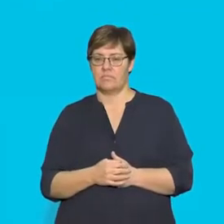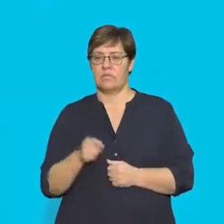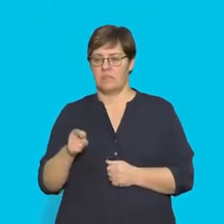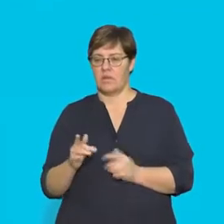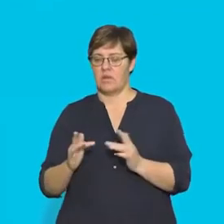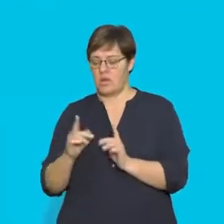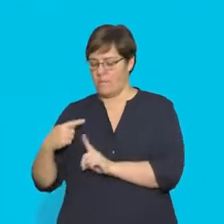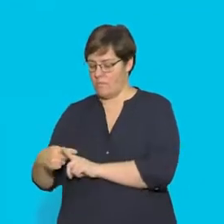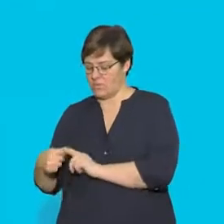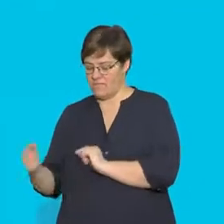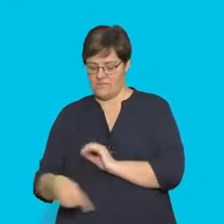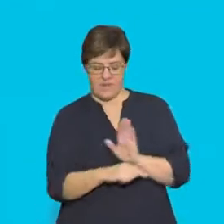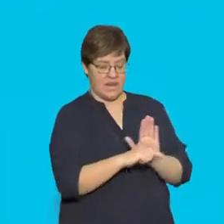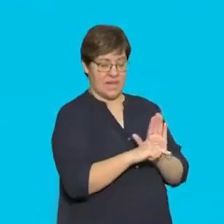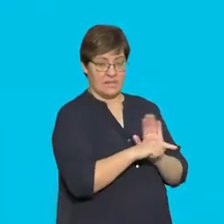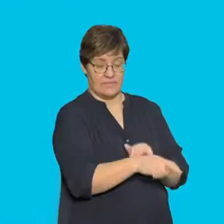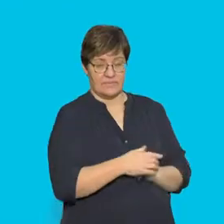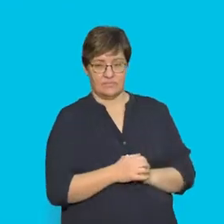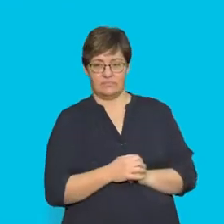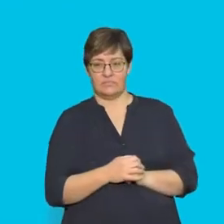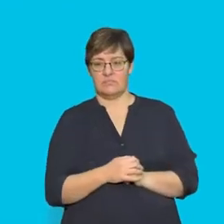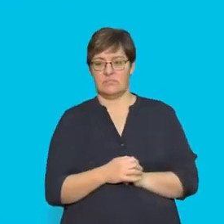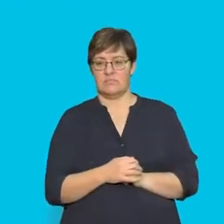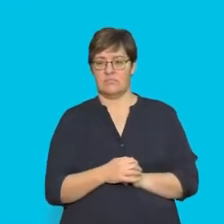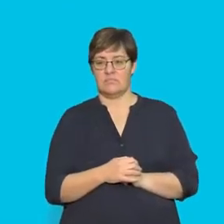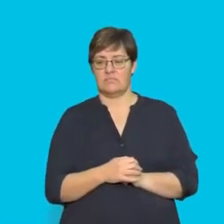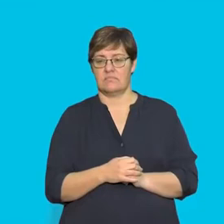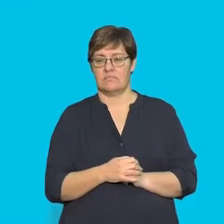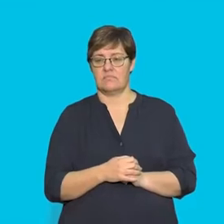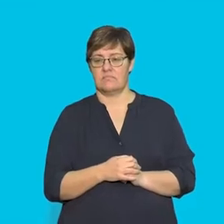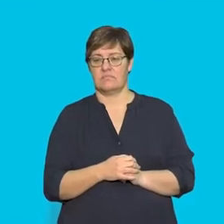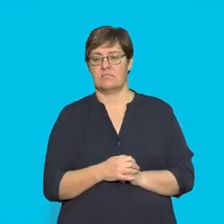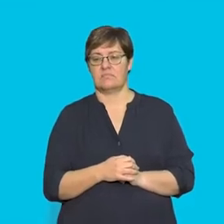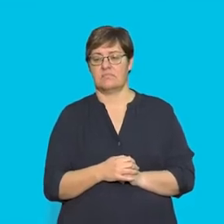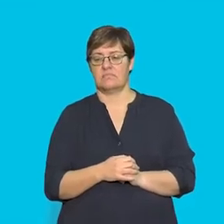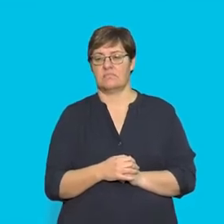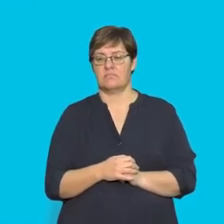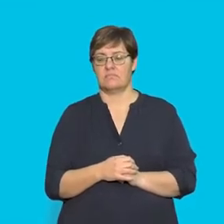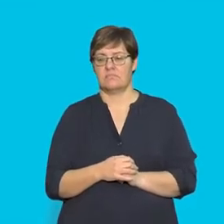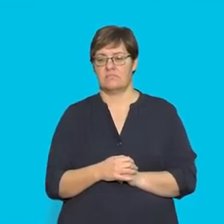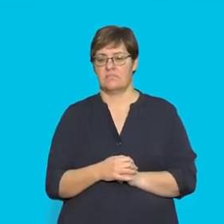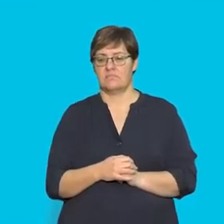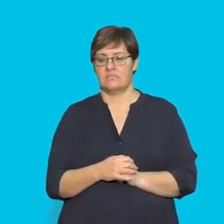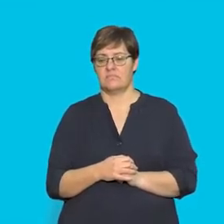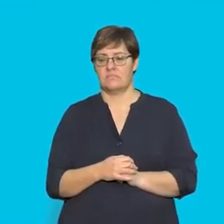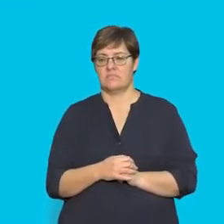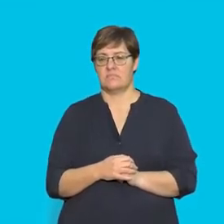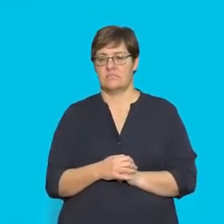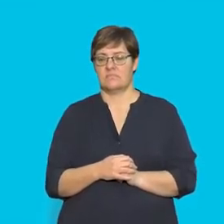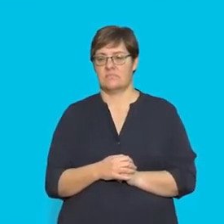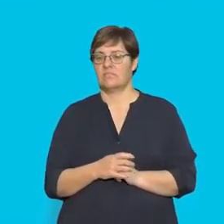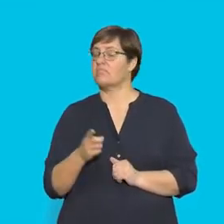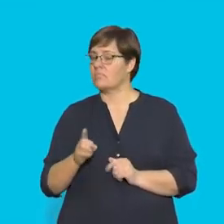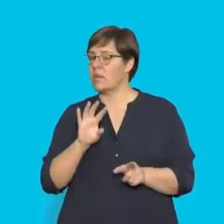is connected to the positive end, and this piece of wire that comes out here is connected to the negative end, and